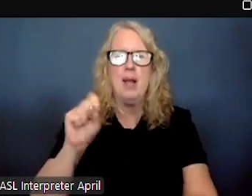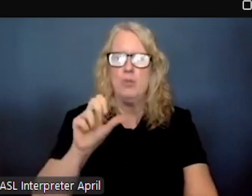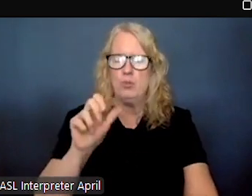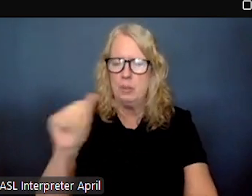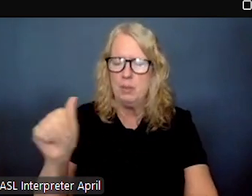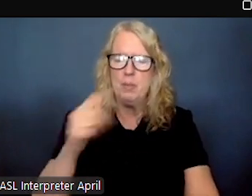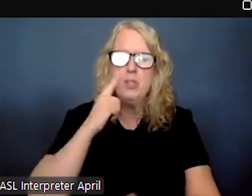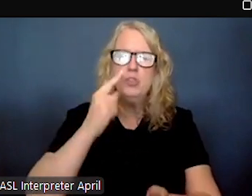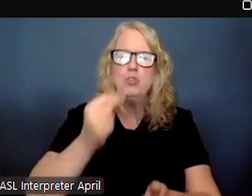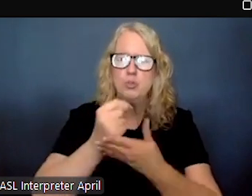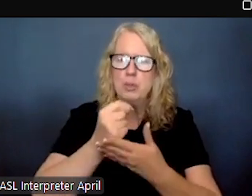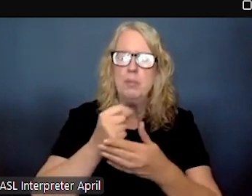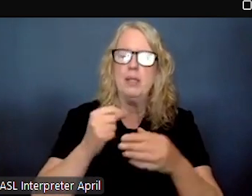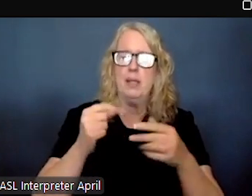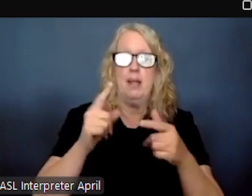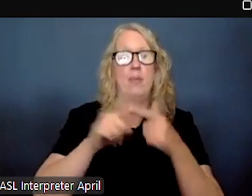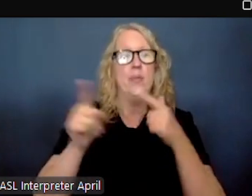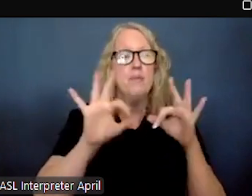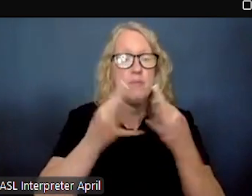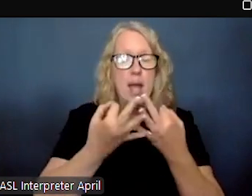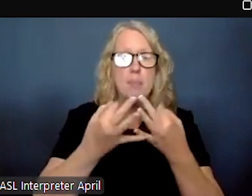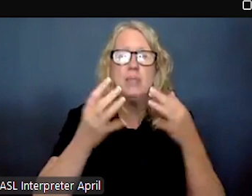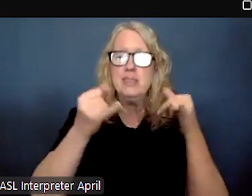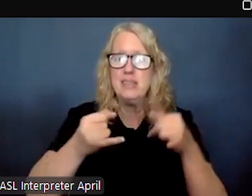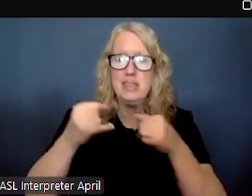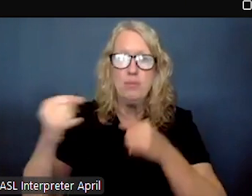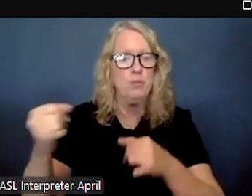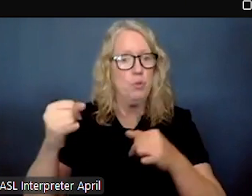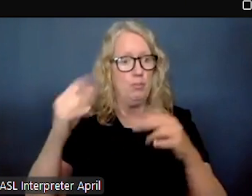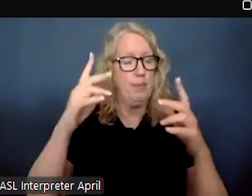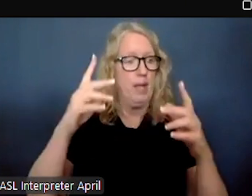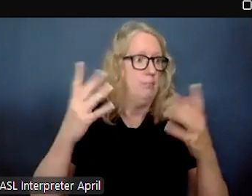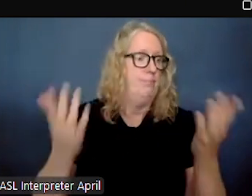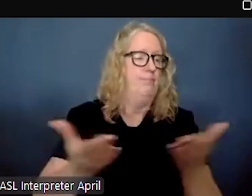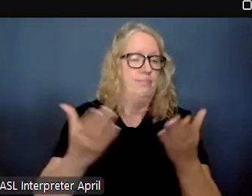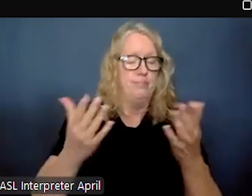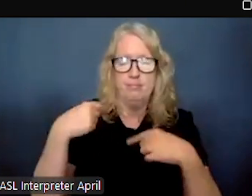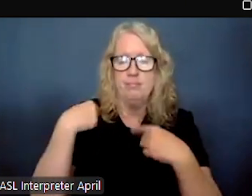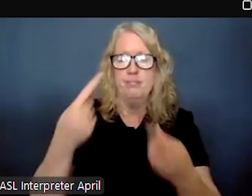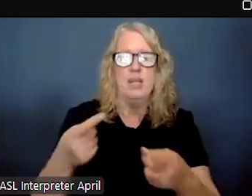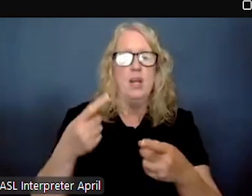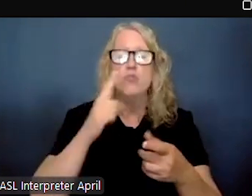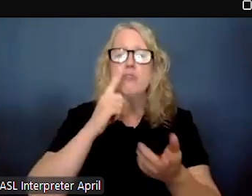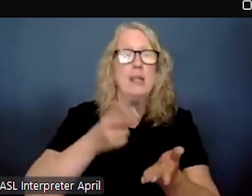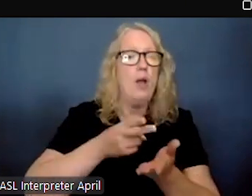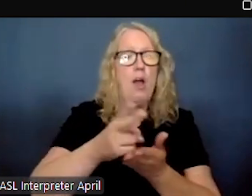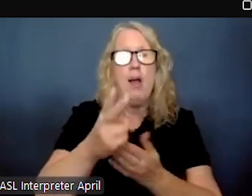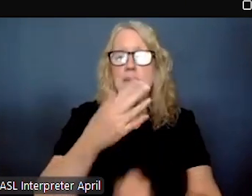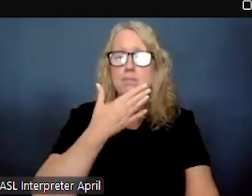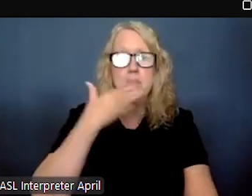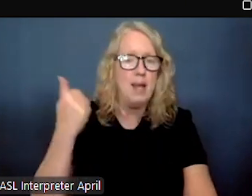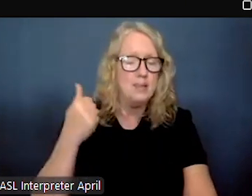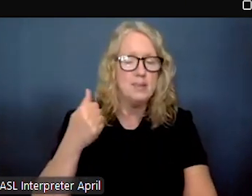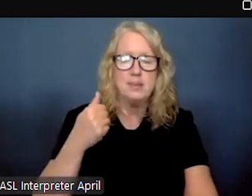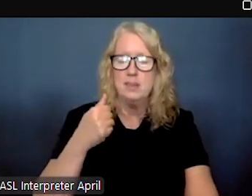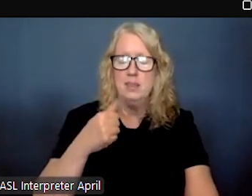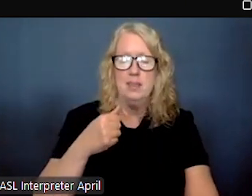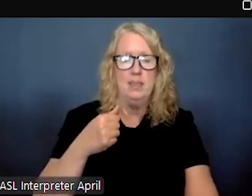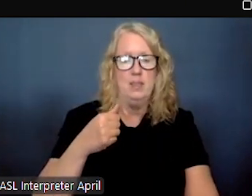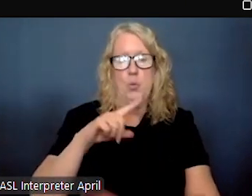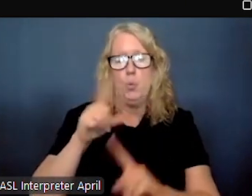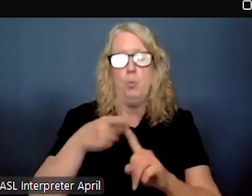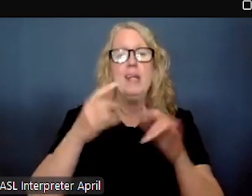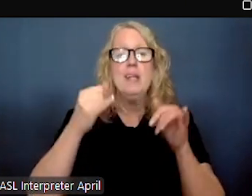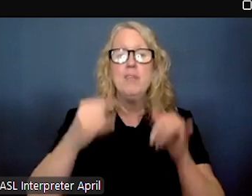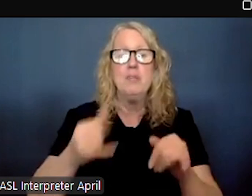treatment facilities, and then families and individuals that have been here, which is honestly the best thing. Whenever an